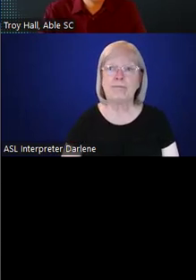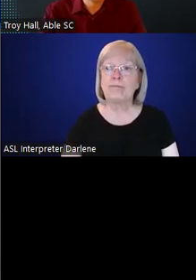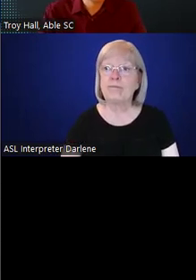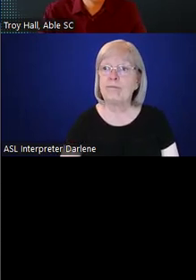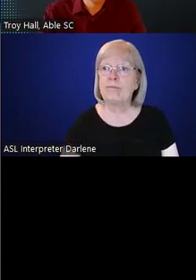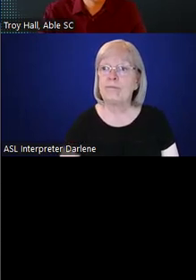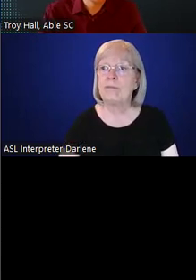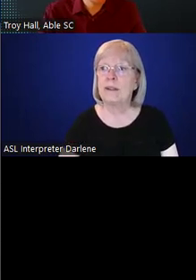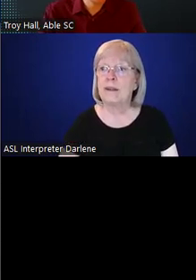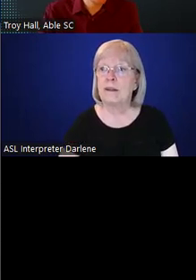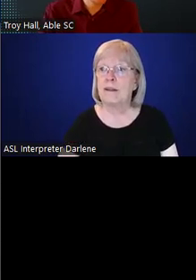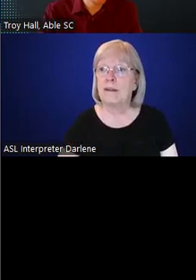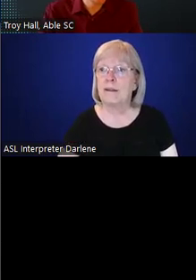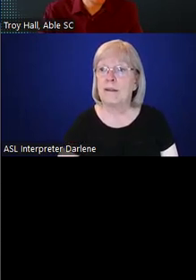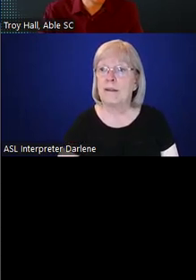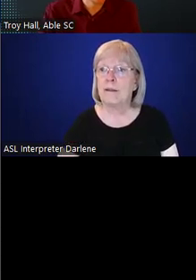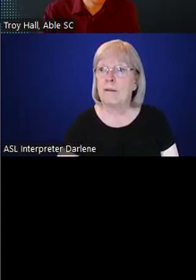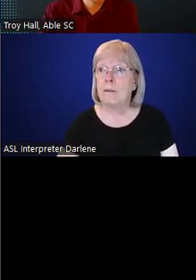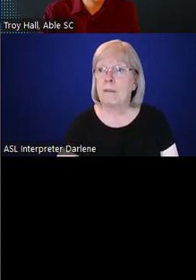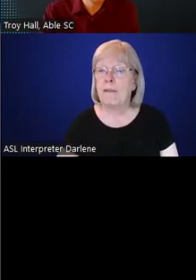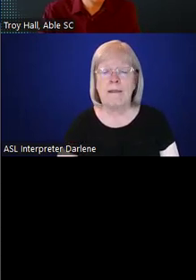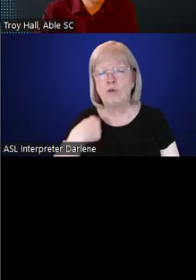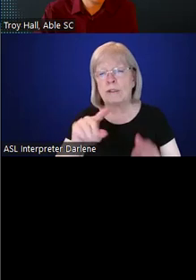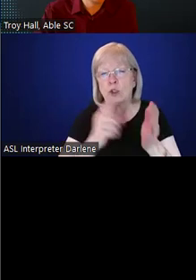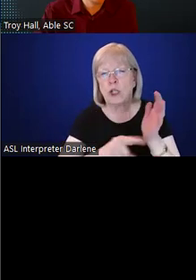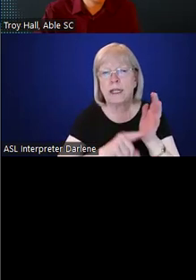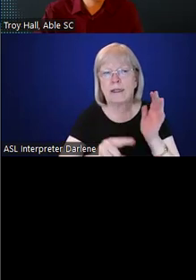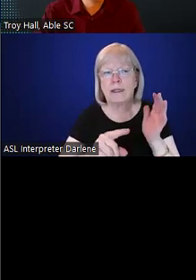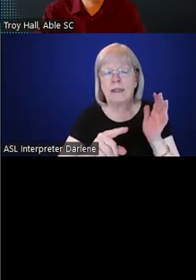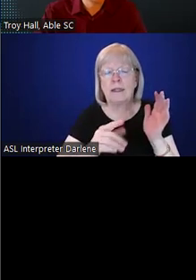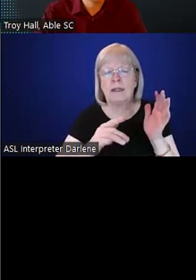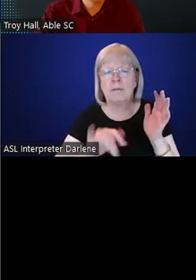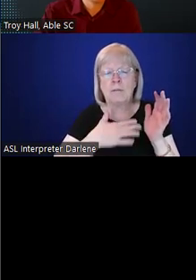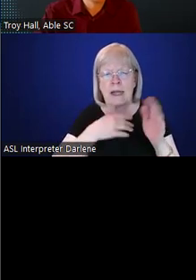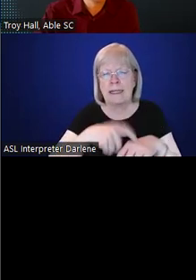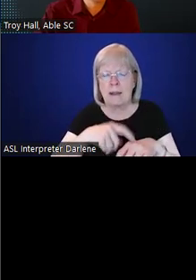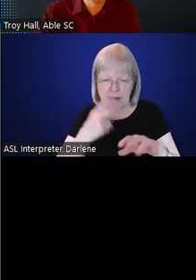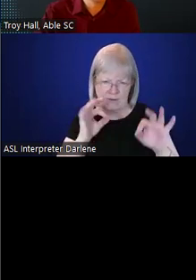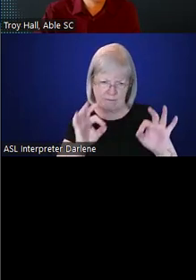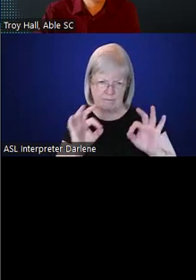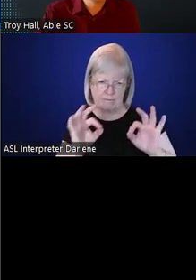Just double checking I'm hanging in there on time, okay? Oh, great, yeah.